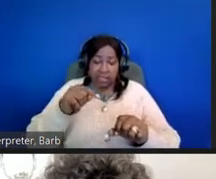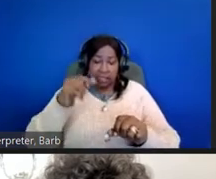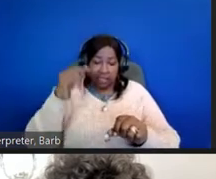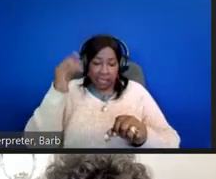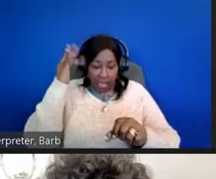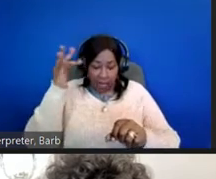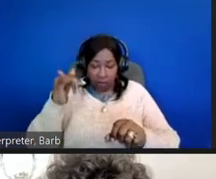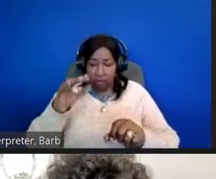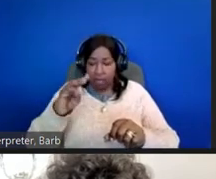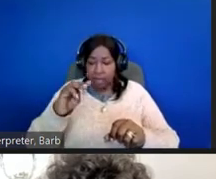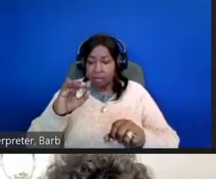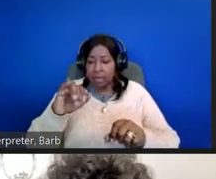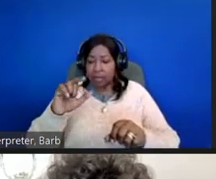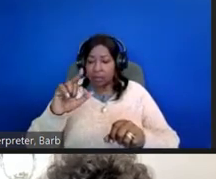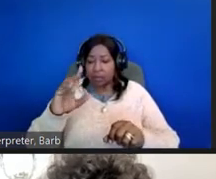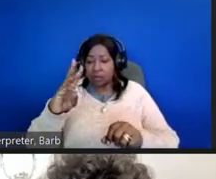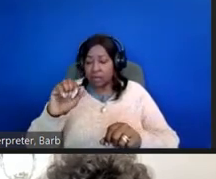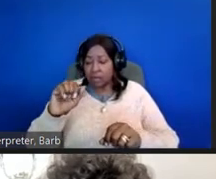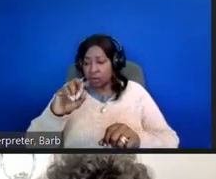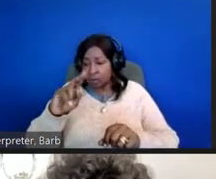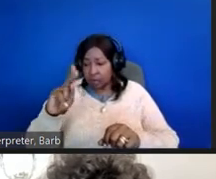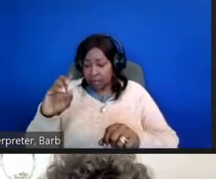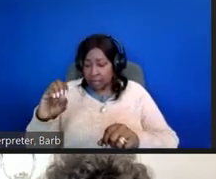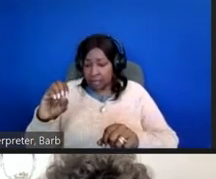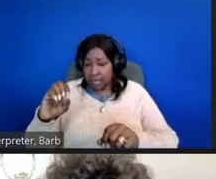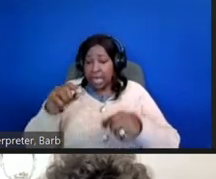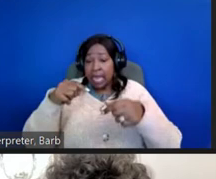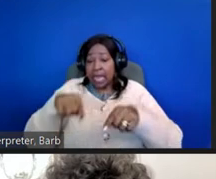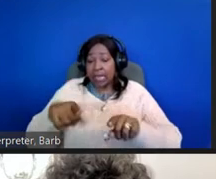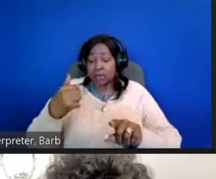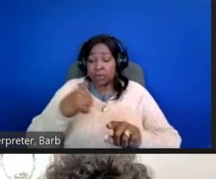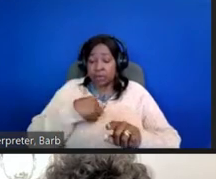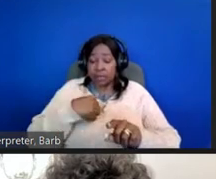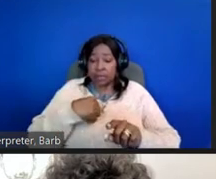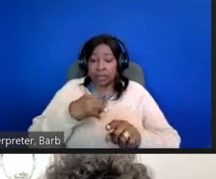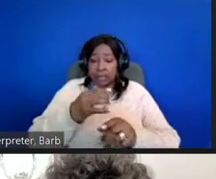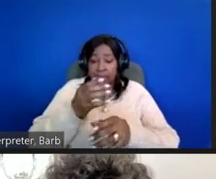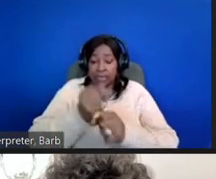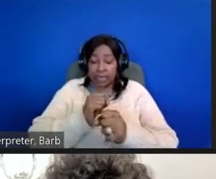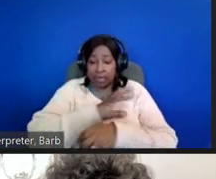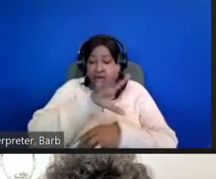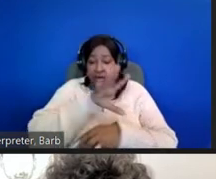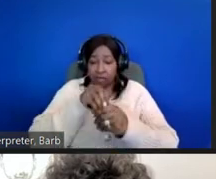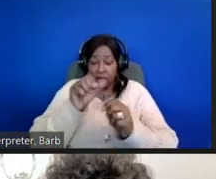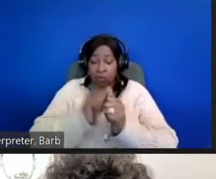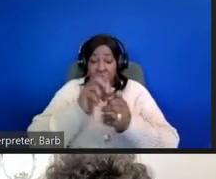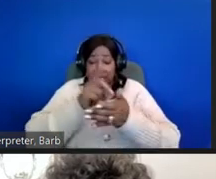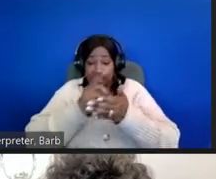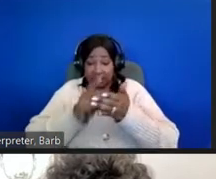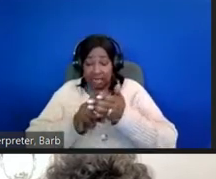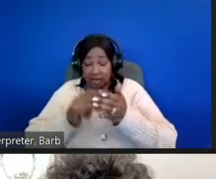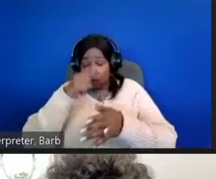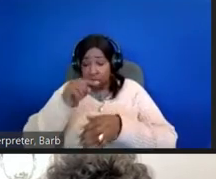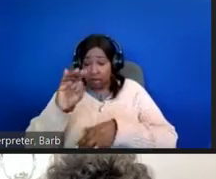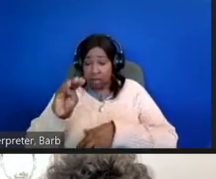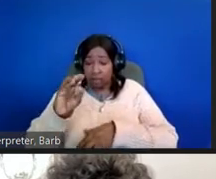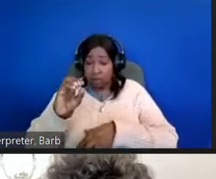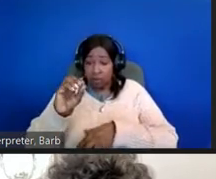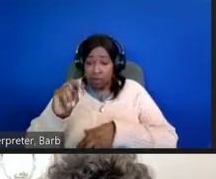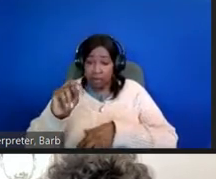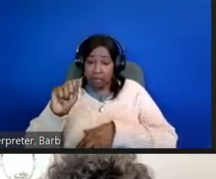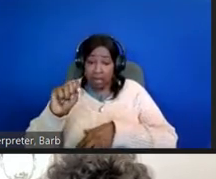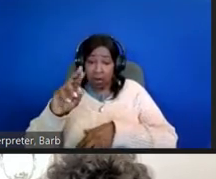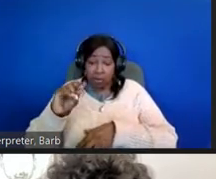there. As we're getting into the design for the Montrose station, we'll be discussing with the